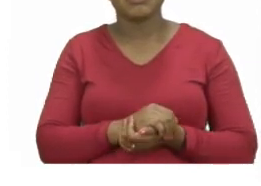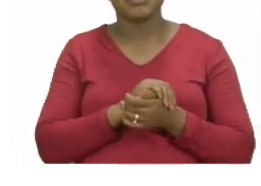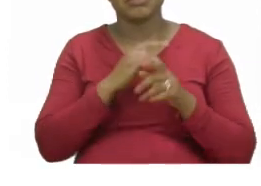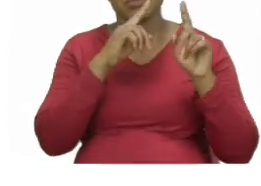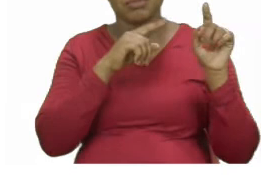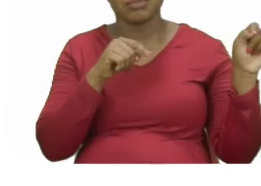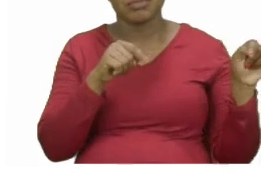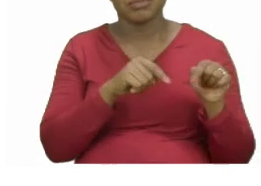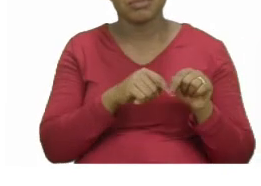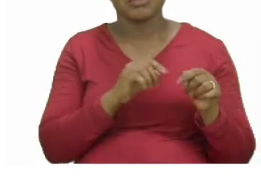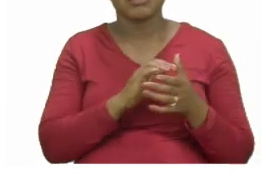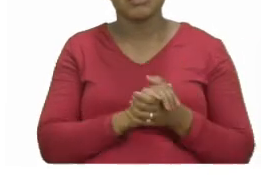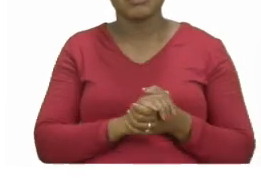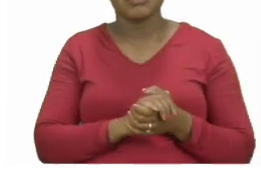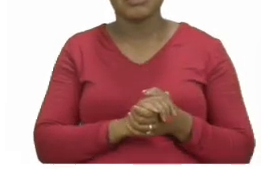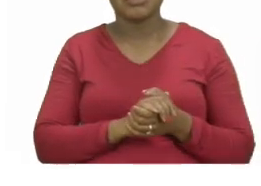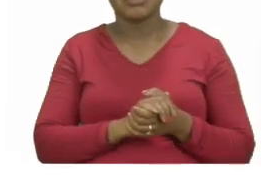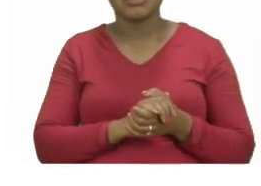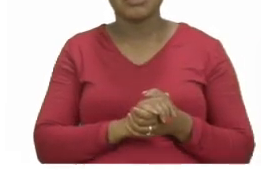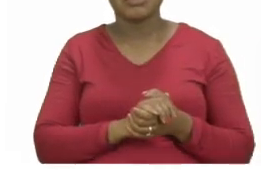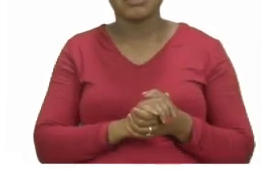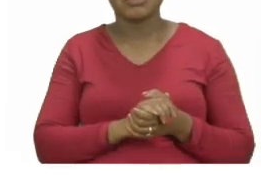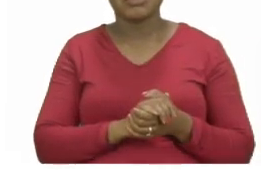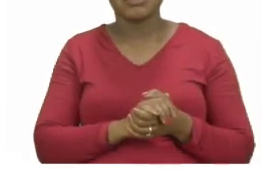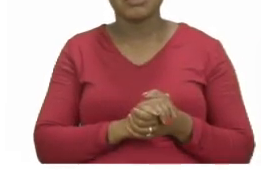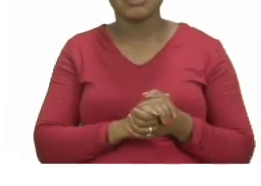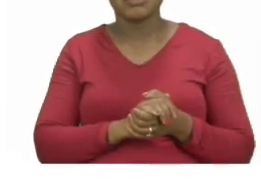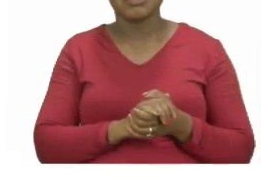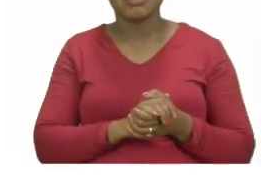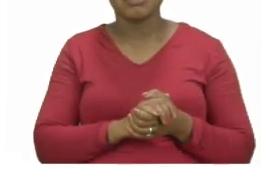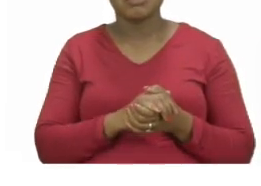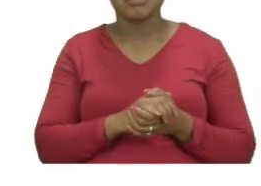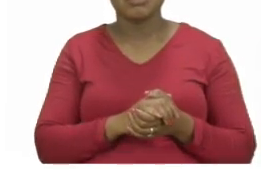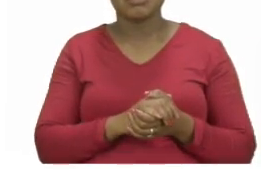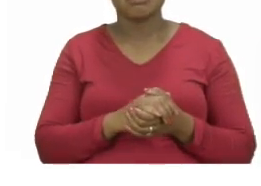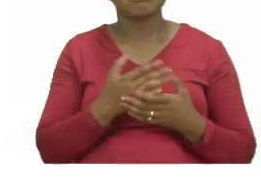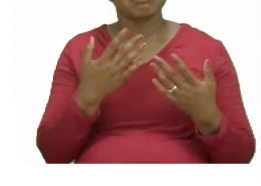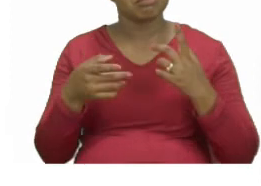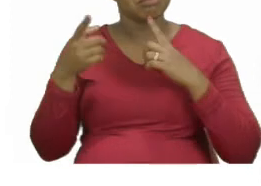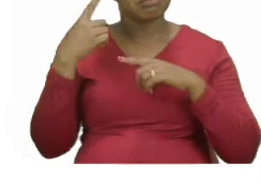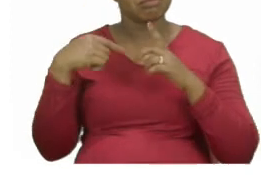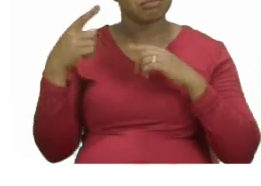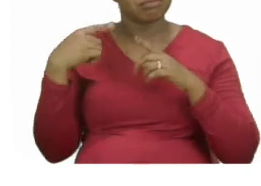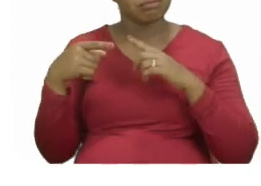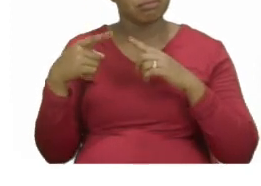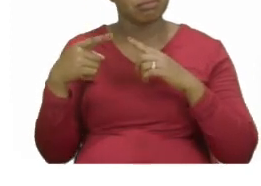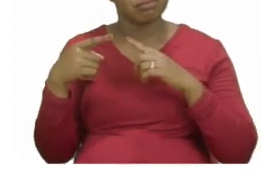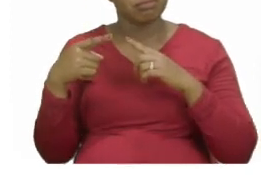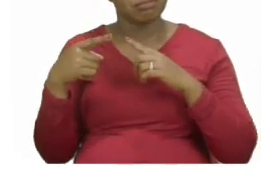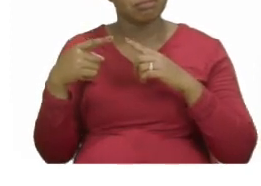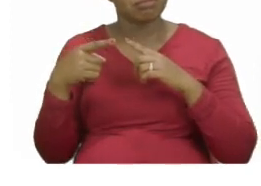have the amount. Can we just quickly have a look again? What is the amount